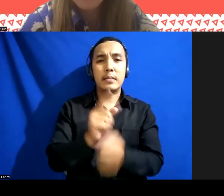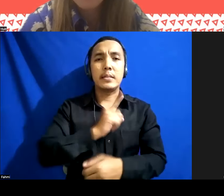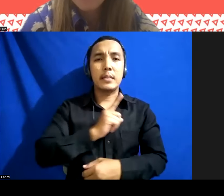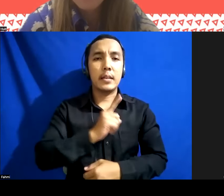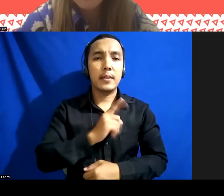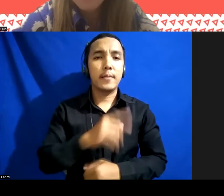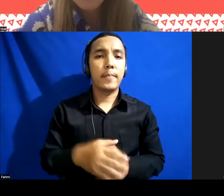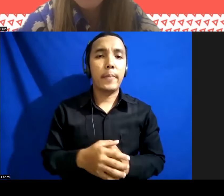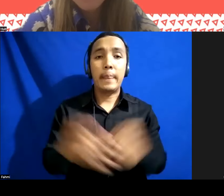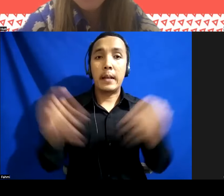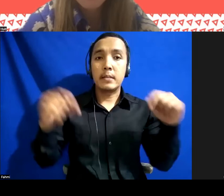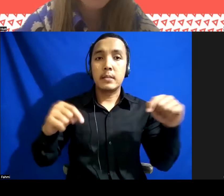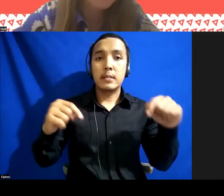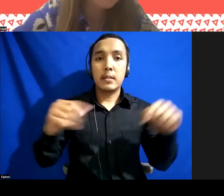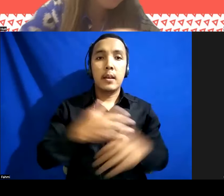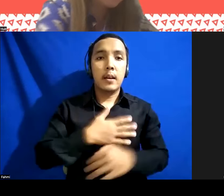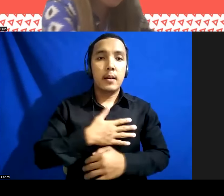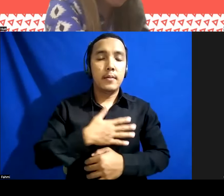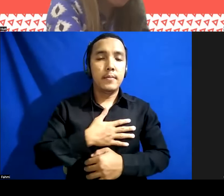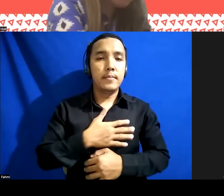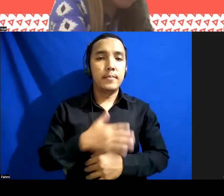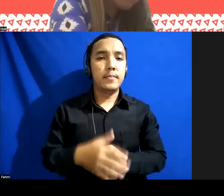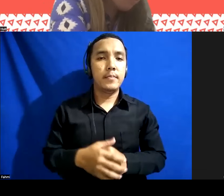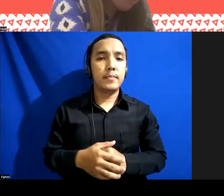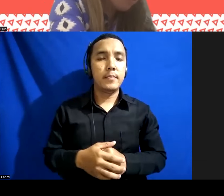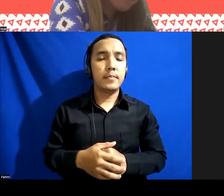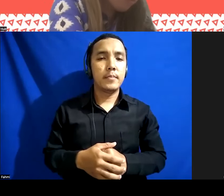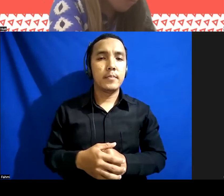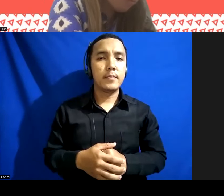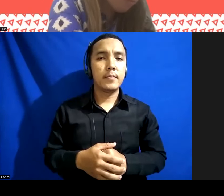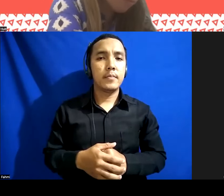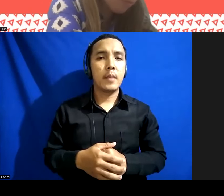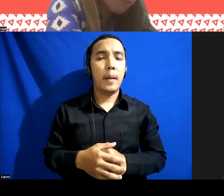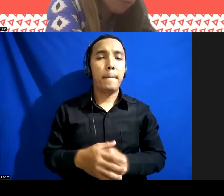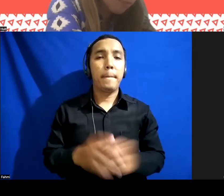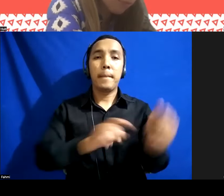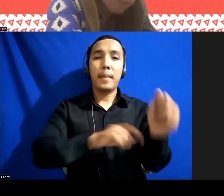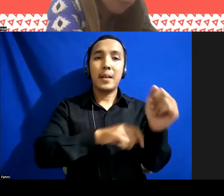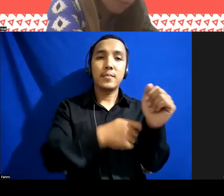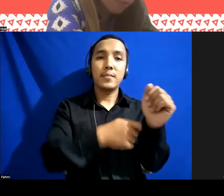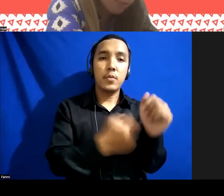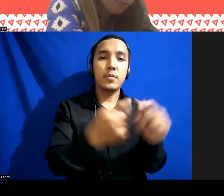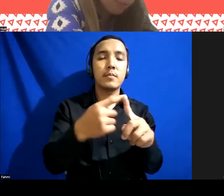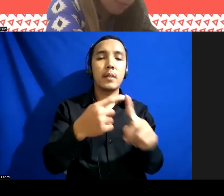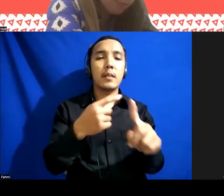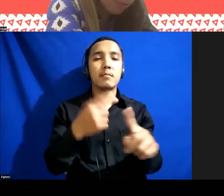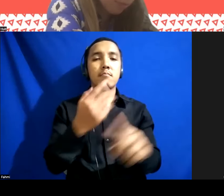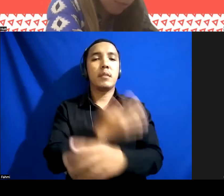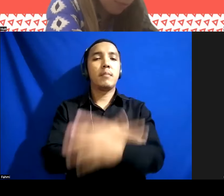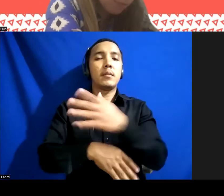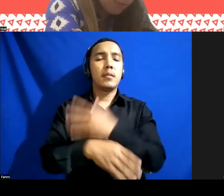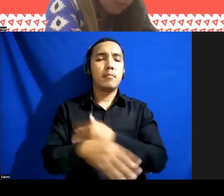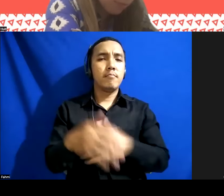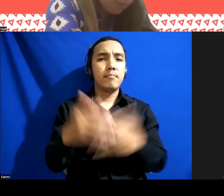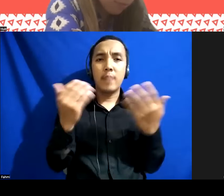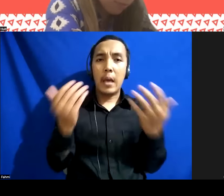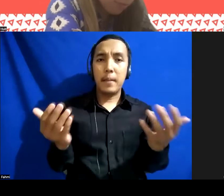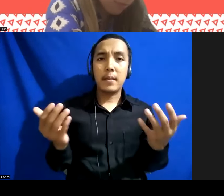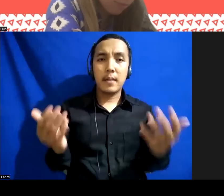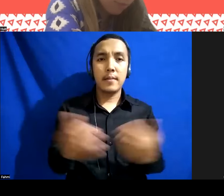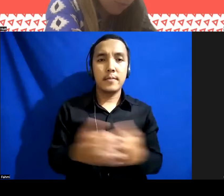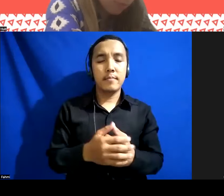involved. And here I would like to respond in terms of disability, in terms